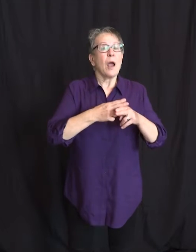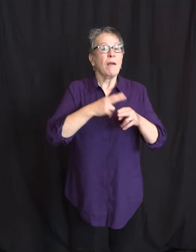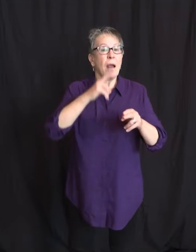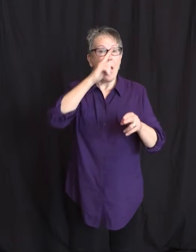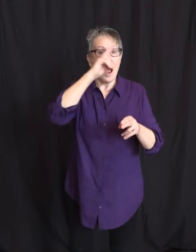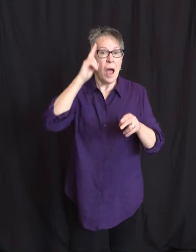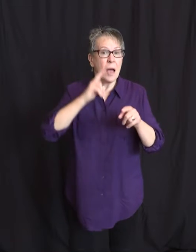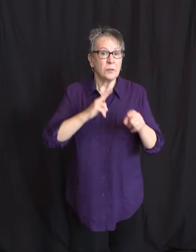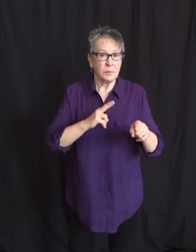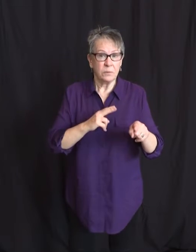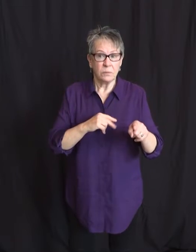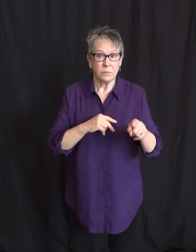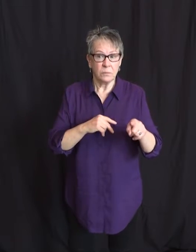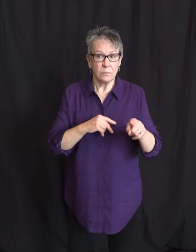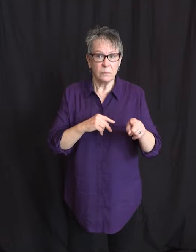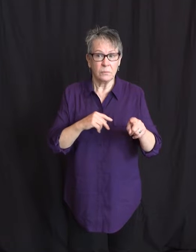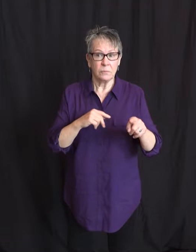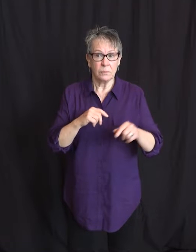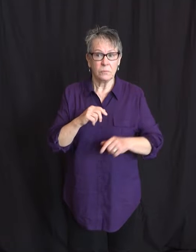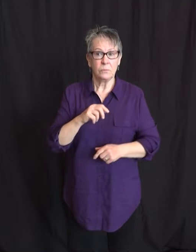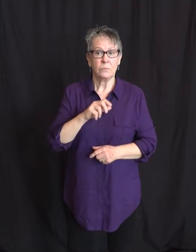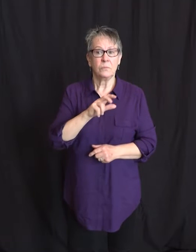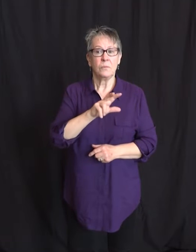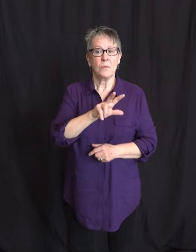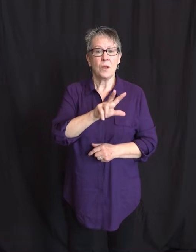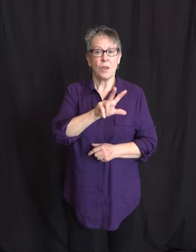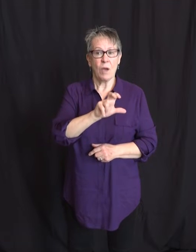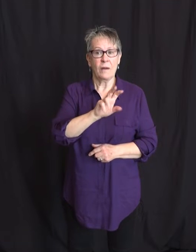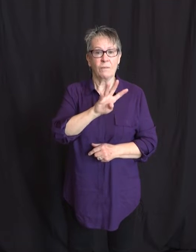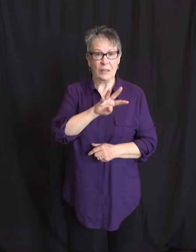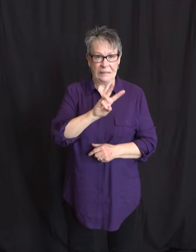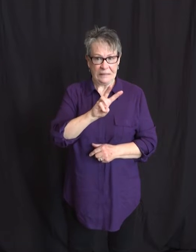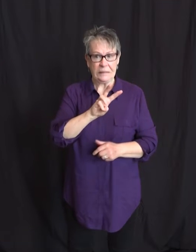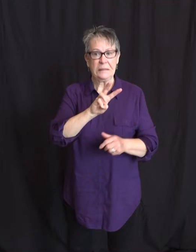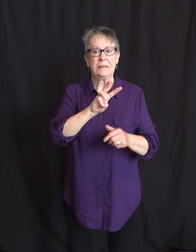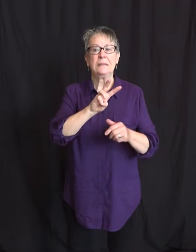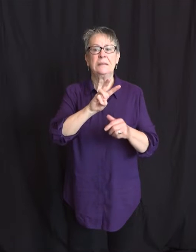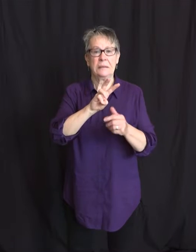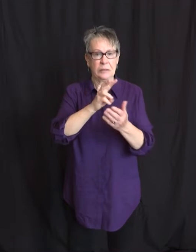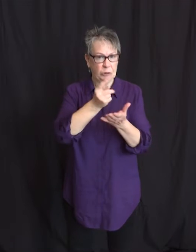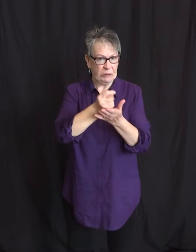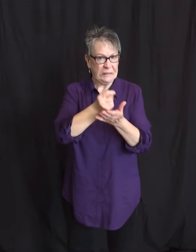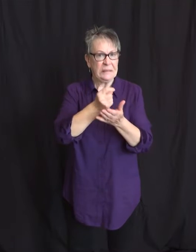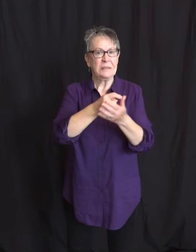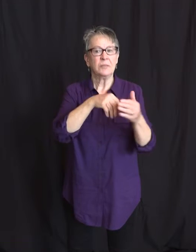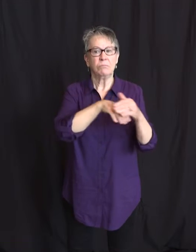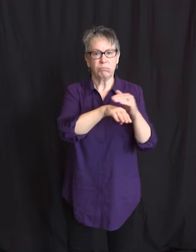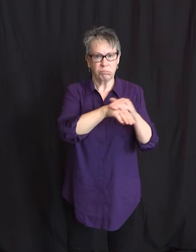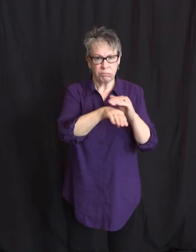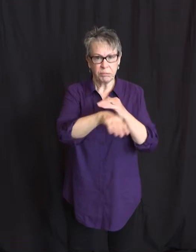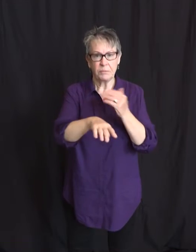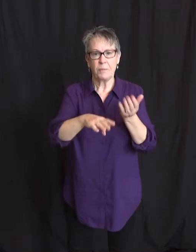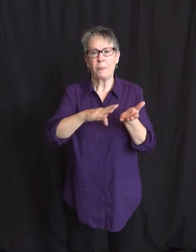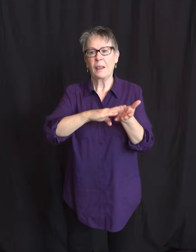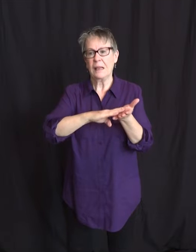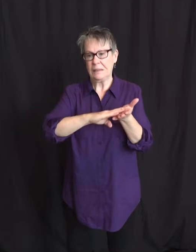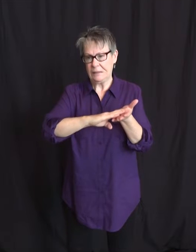of 346 individuals and have discharged 270 of